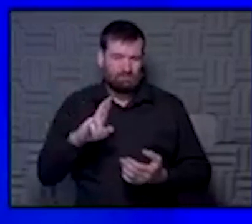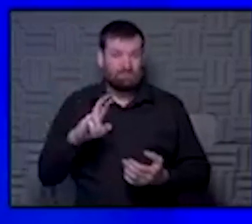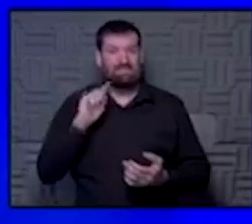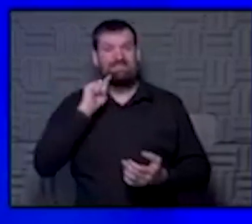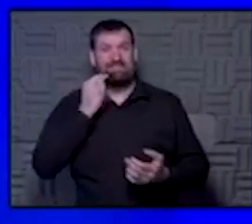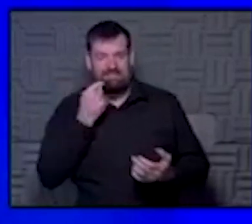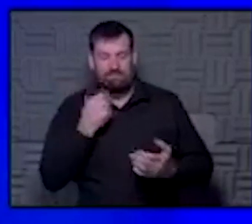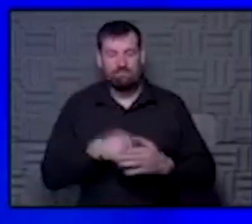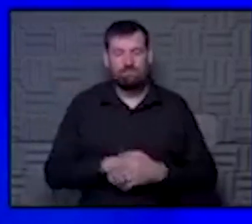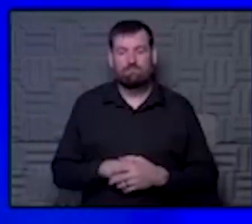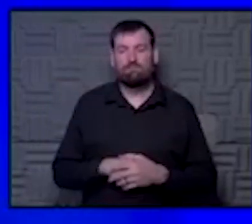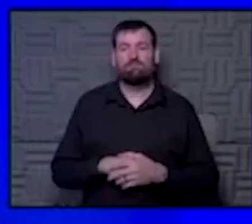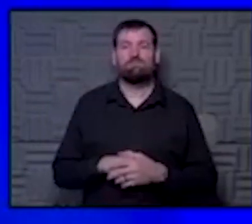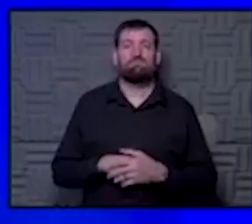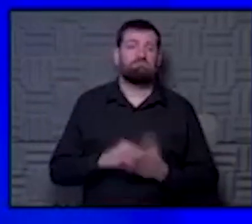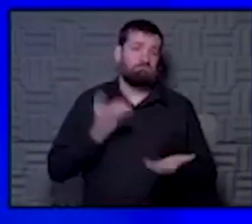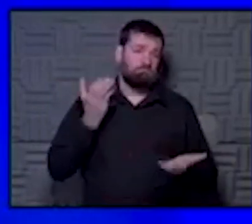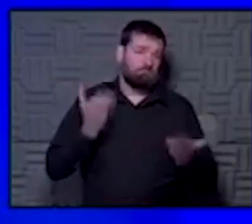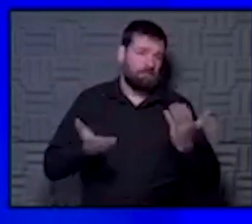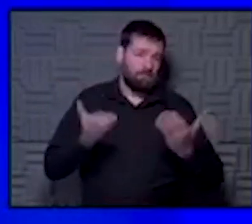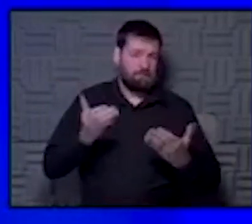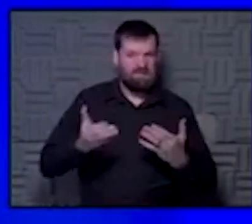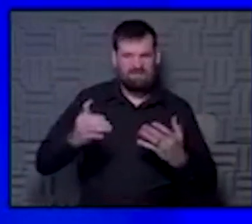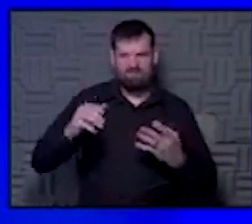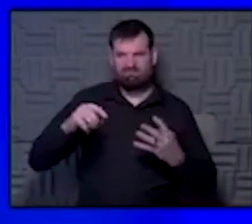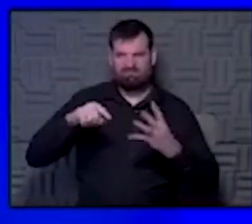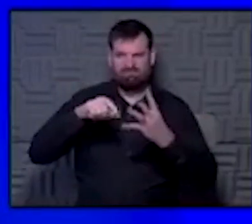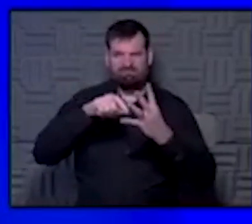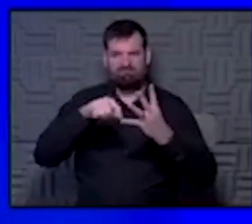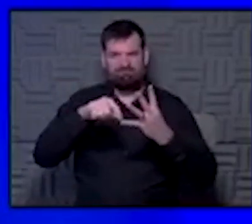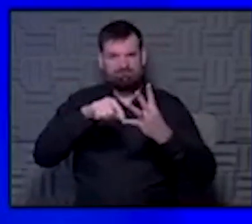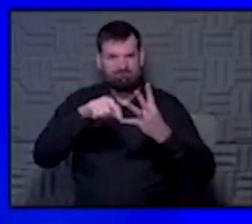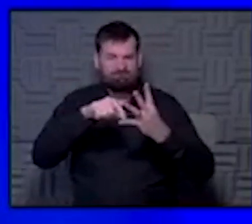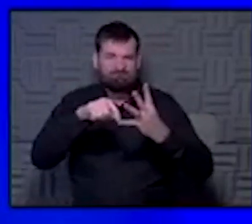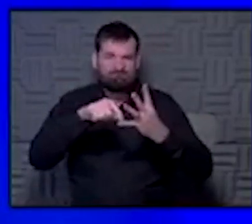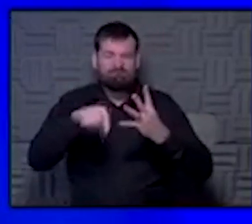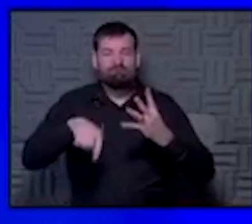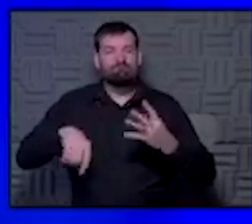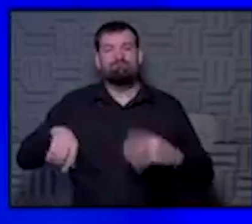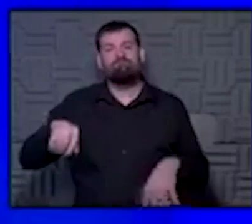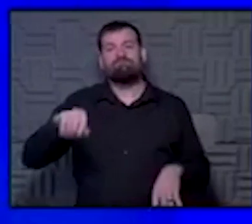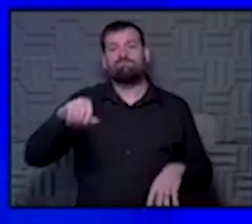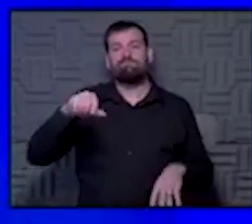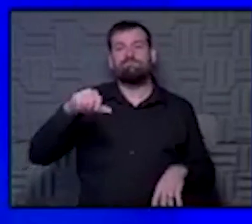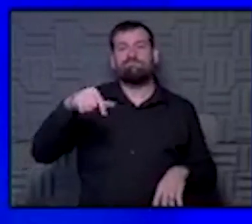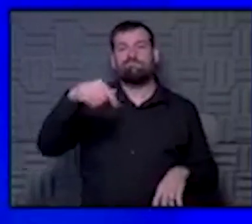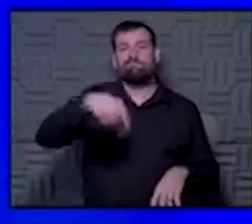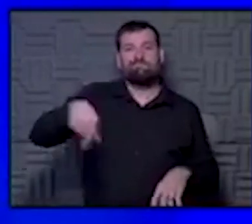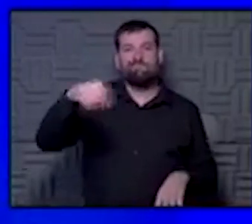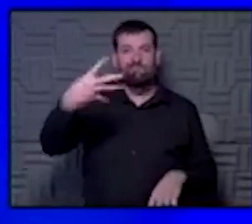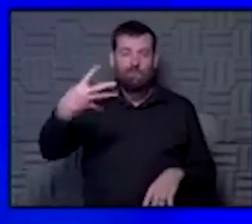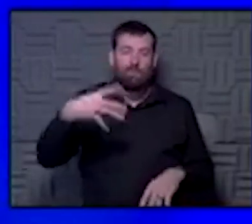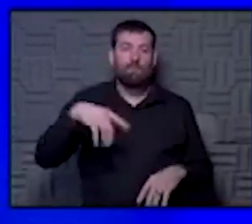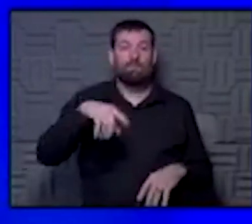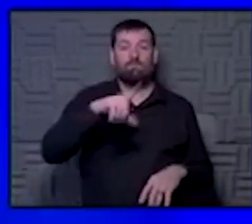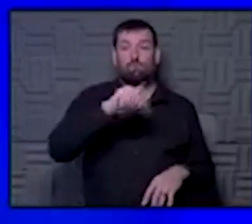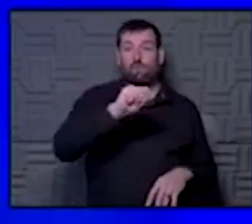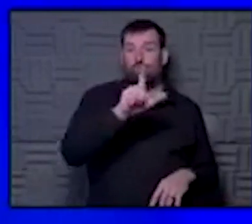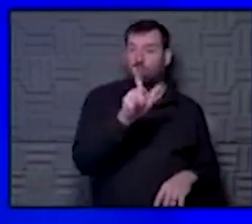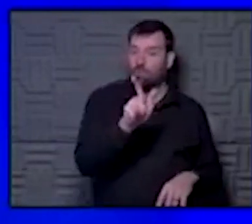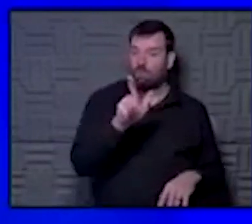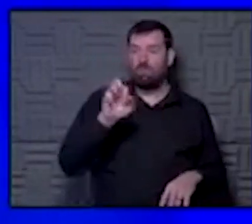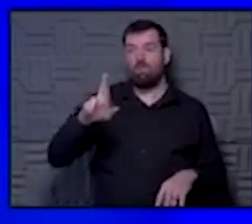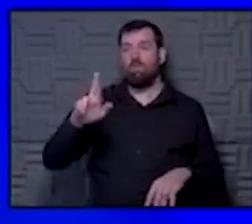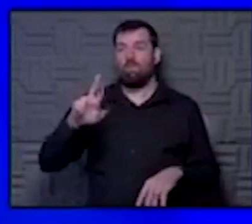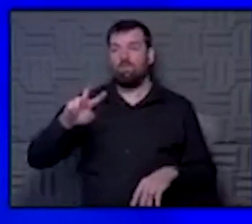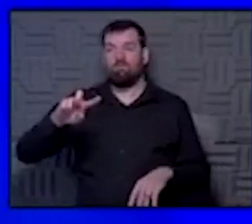were talking, maybe Q4 of 2021 or Q1 of 2022. So just as you said, it